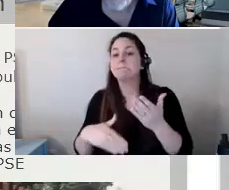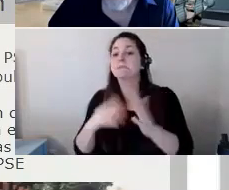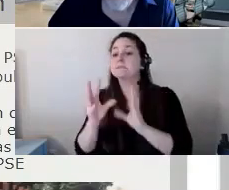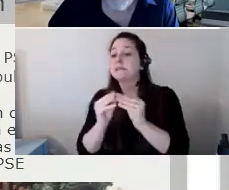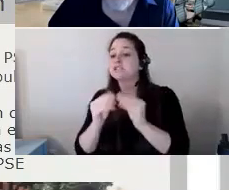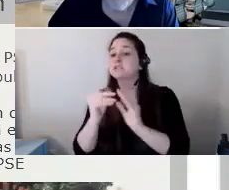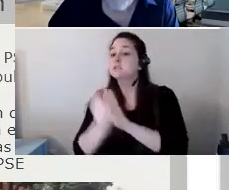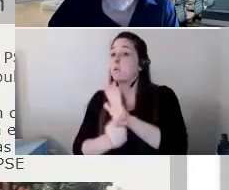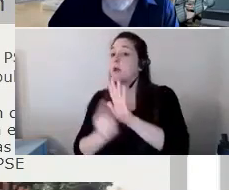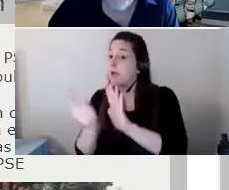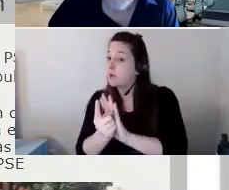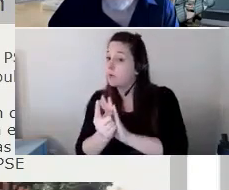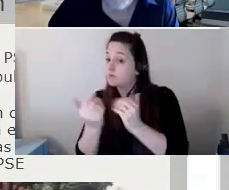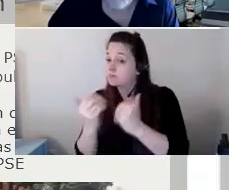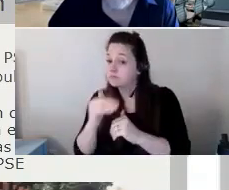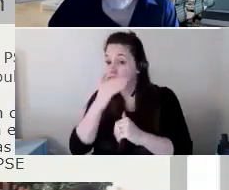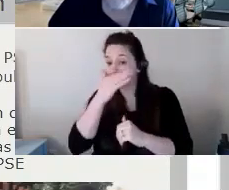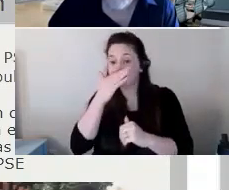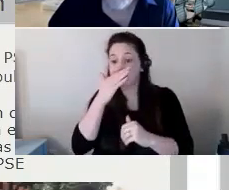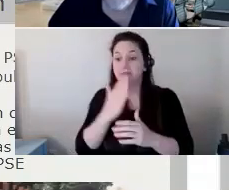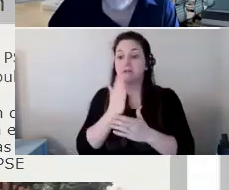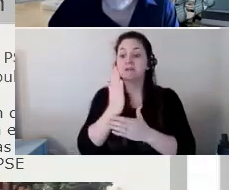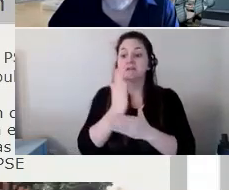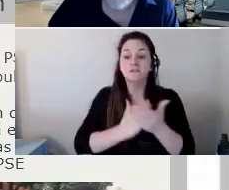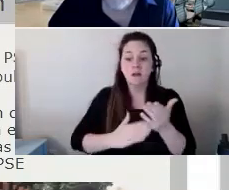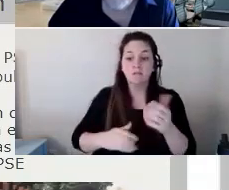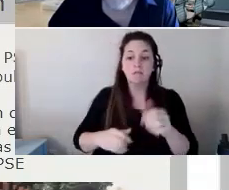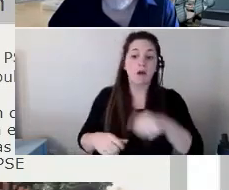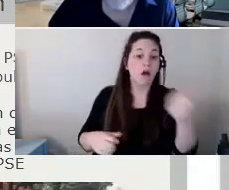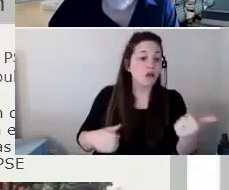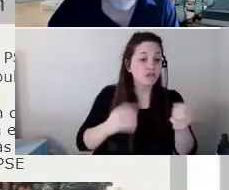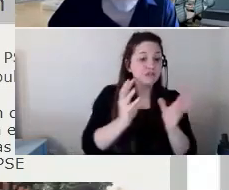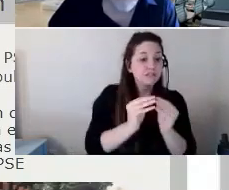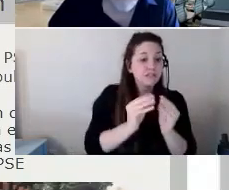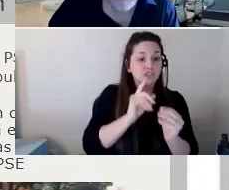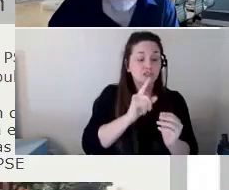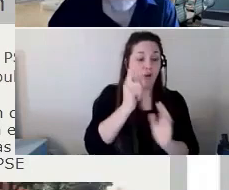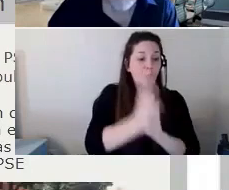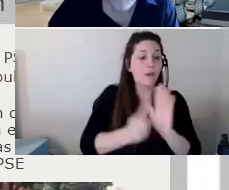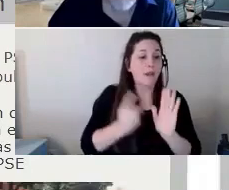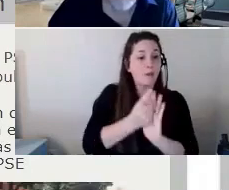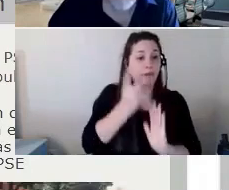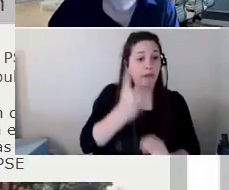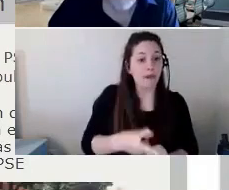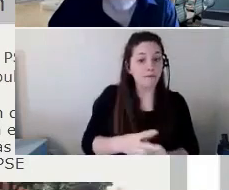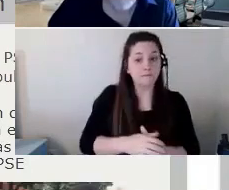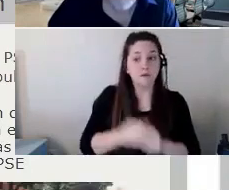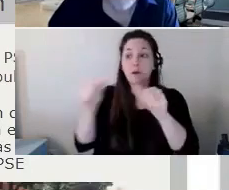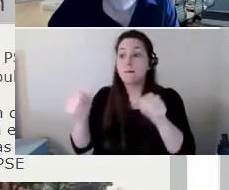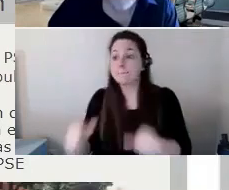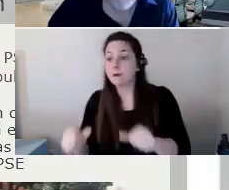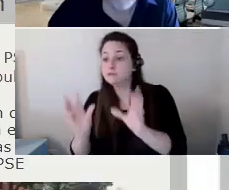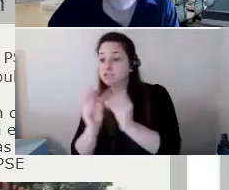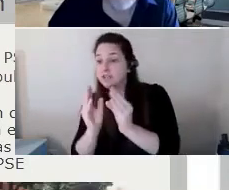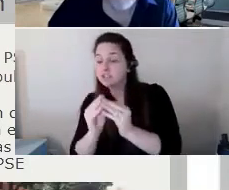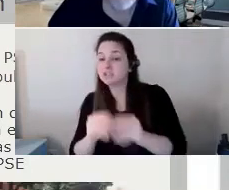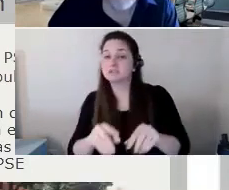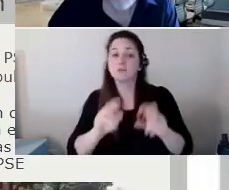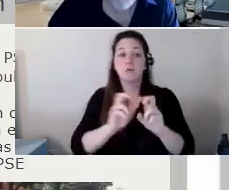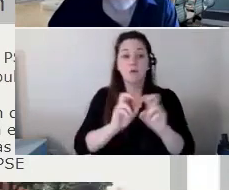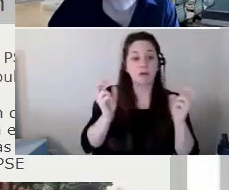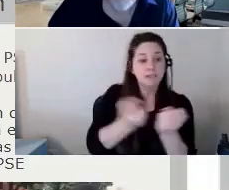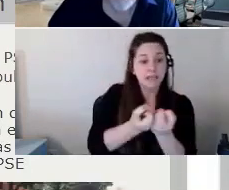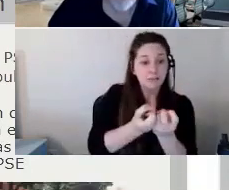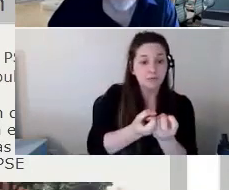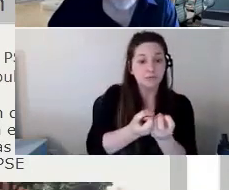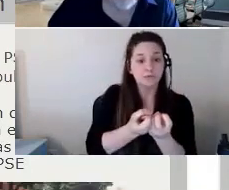hour, and all other sessions are an hour and a half. Poster sessions and roundtables